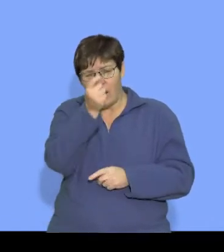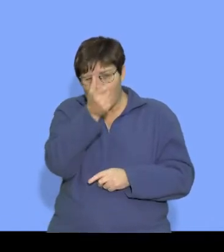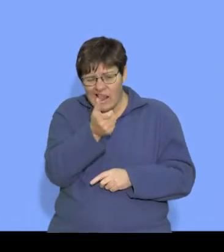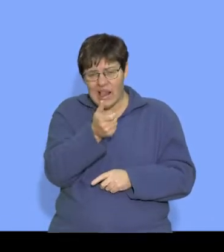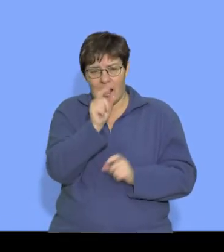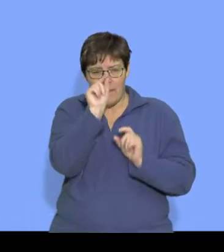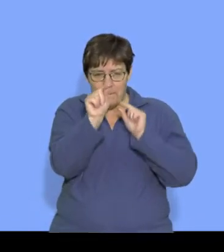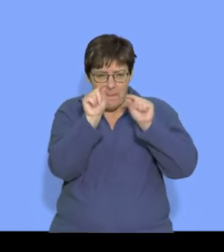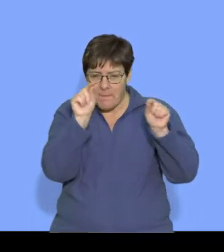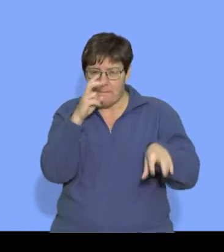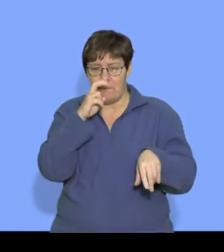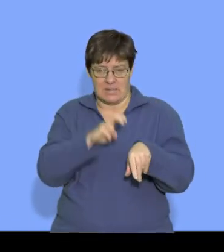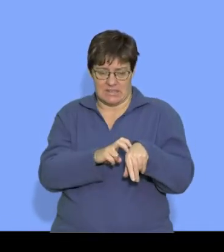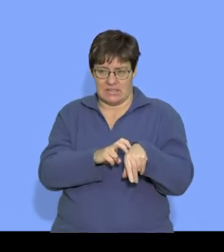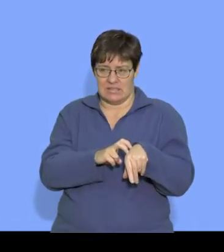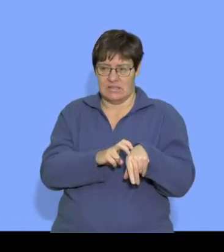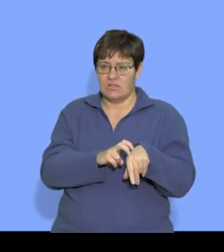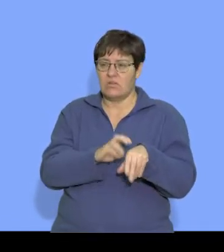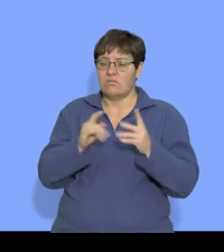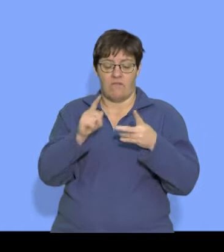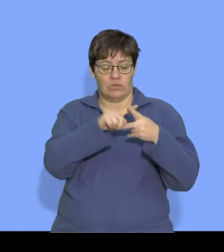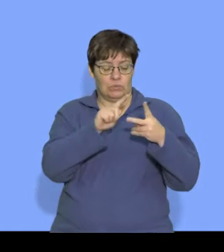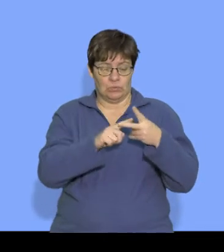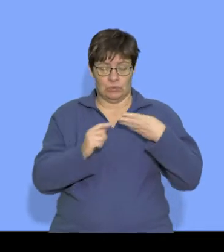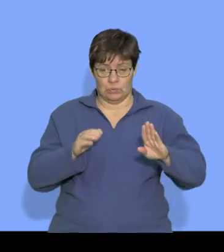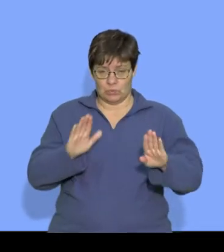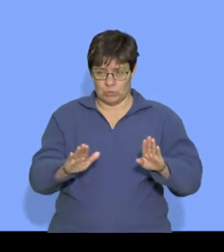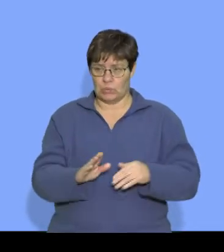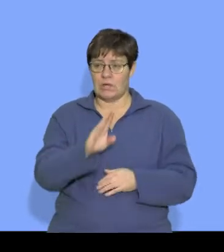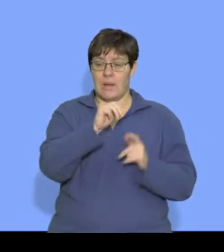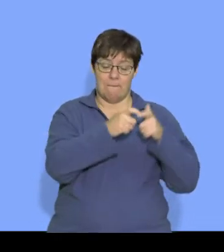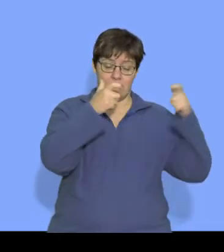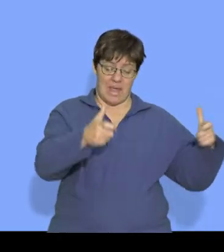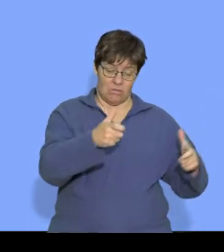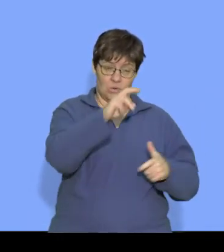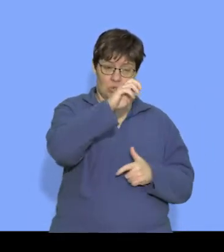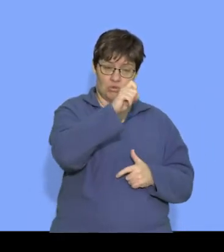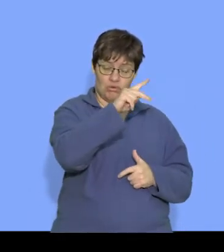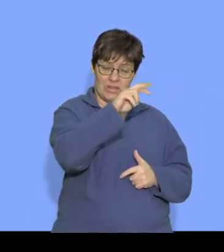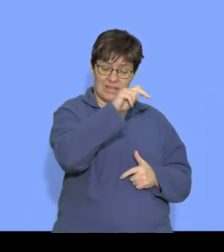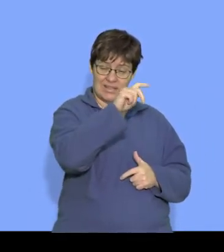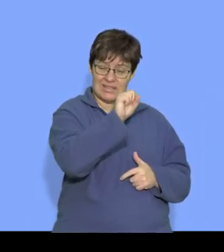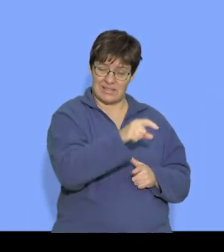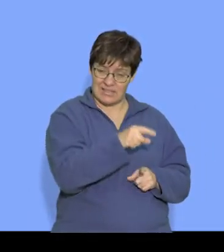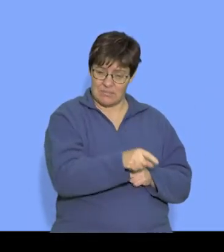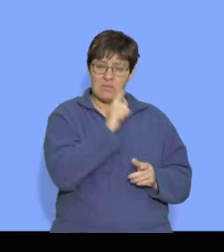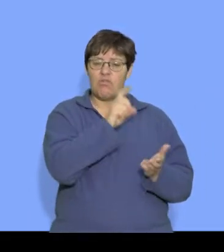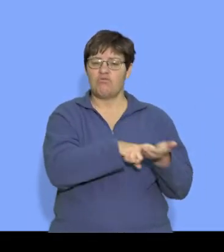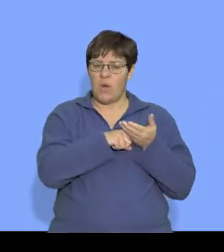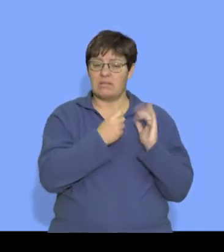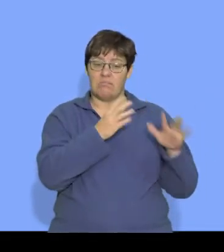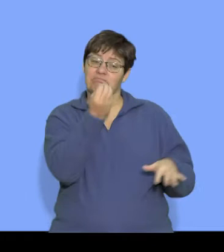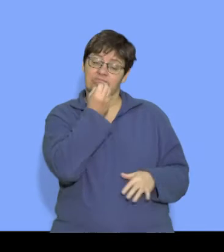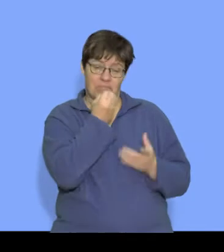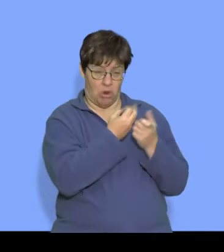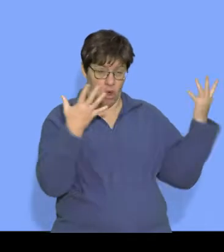relatively small amounts. So we unpack nutrients into two groups: your macronutrients, and these are generally required in